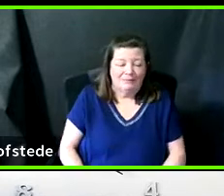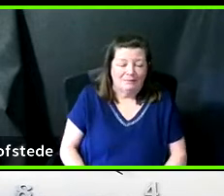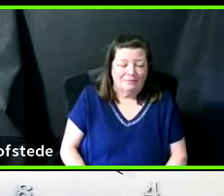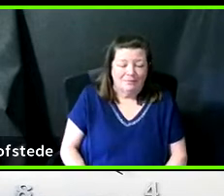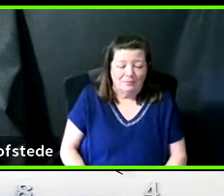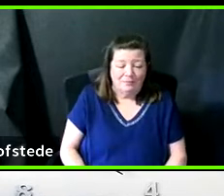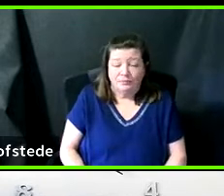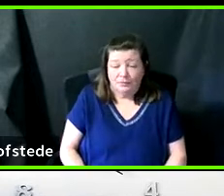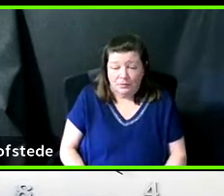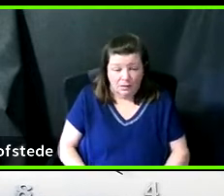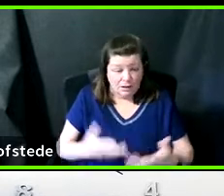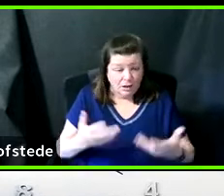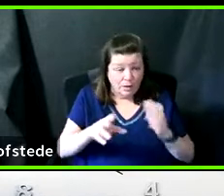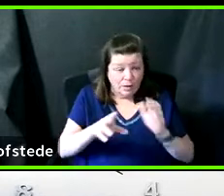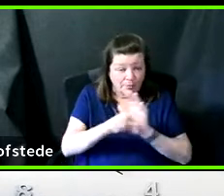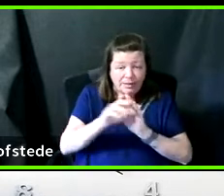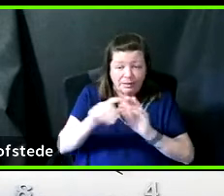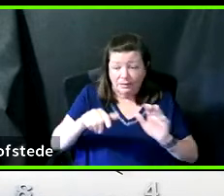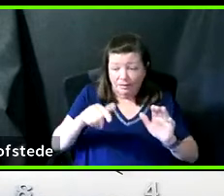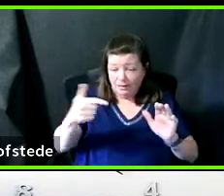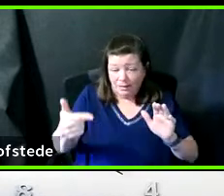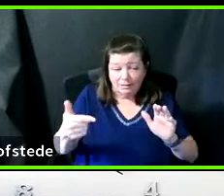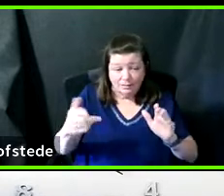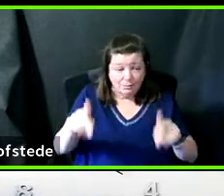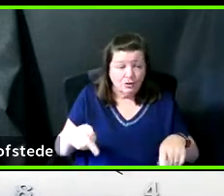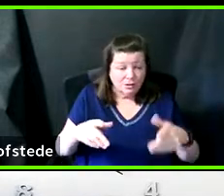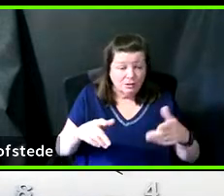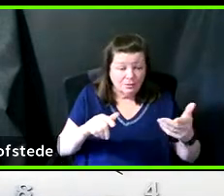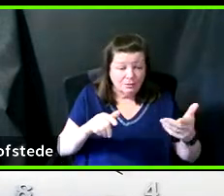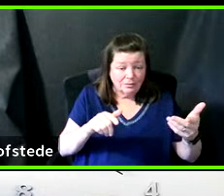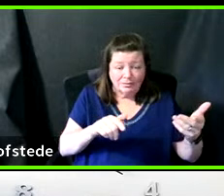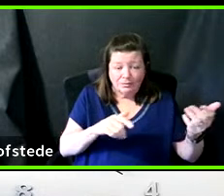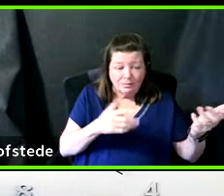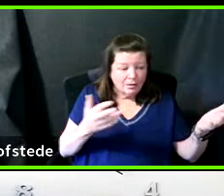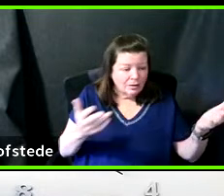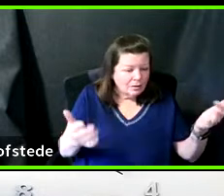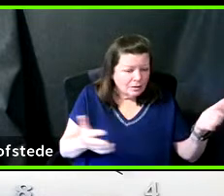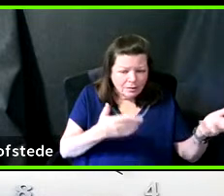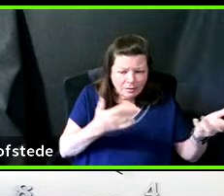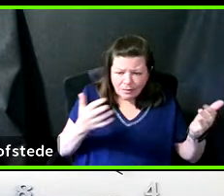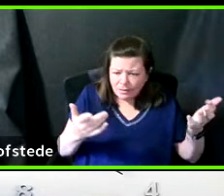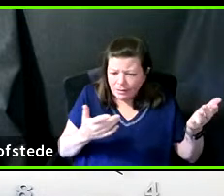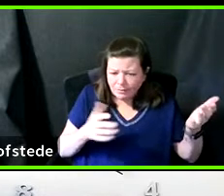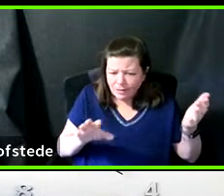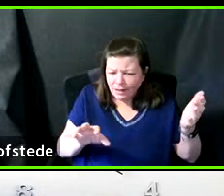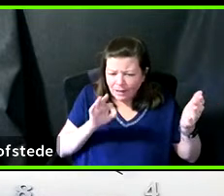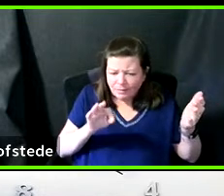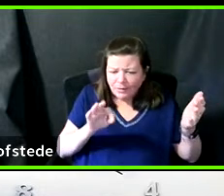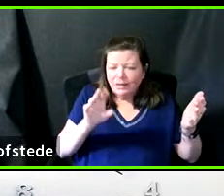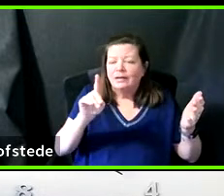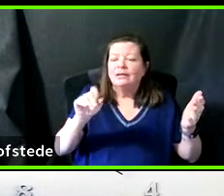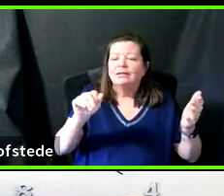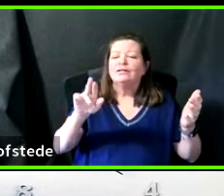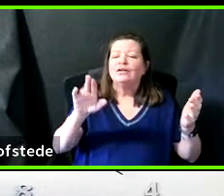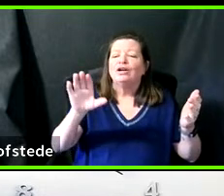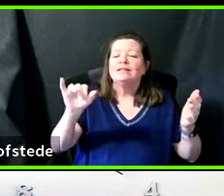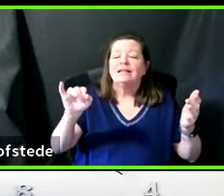And then do you want to pick somebody else to pass it on to? Pick someone. Okay, I picked Darcy.